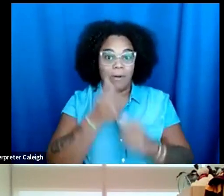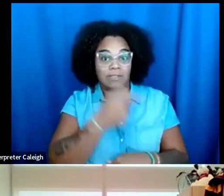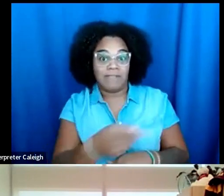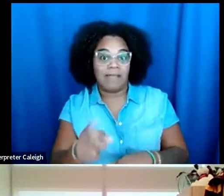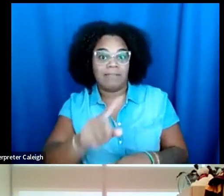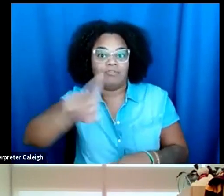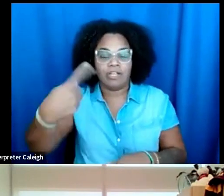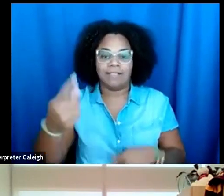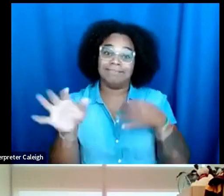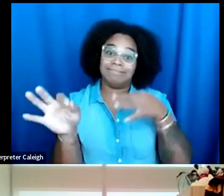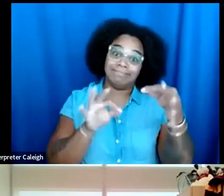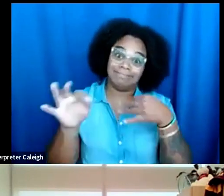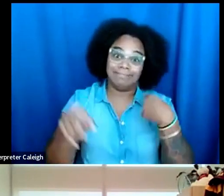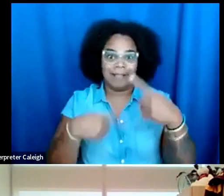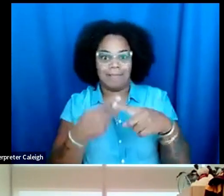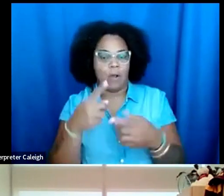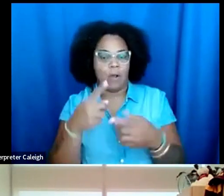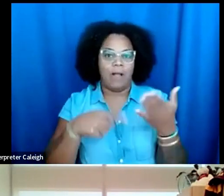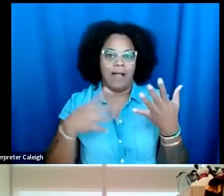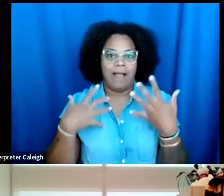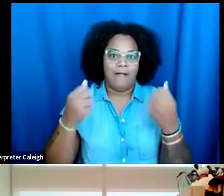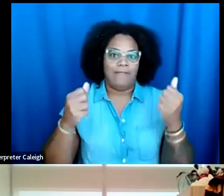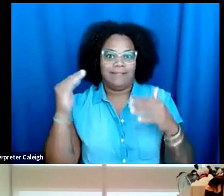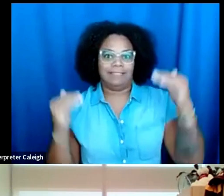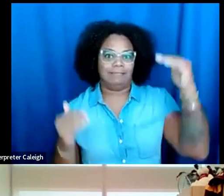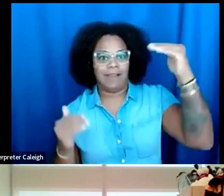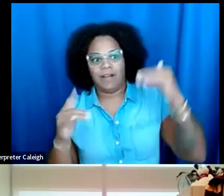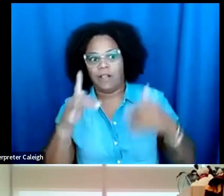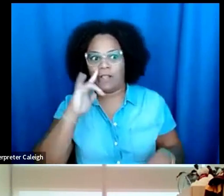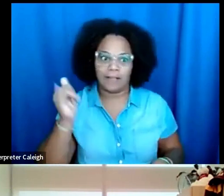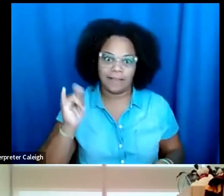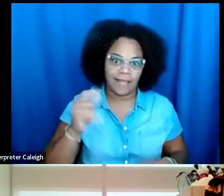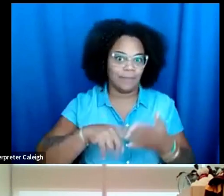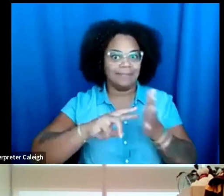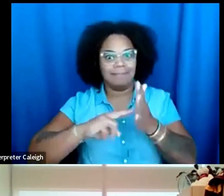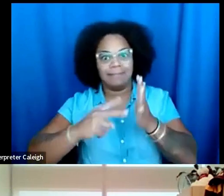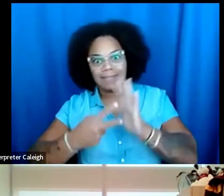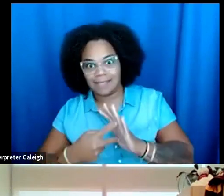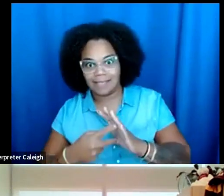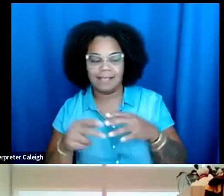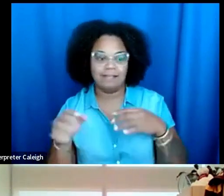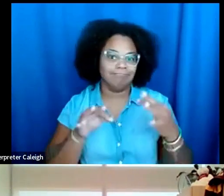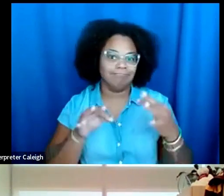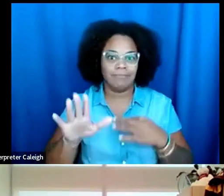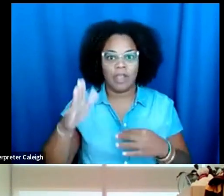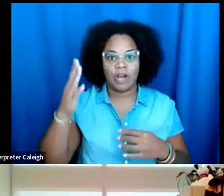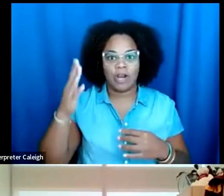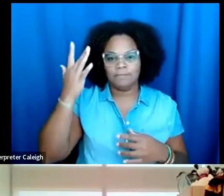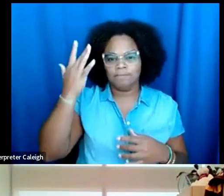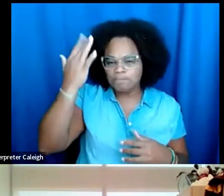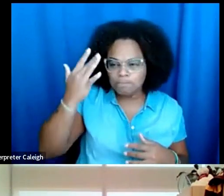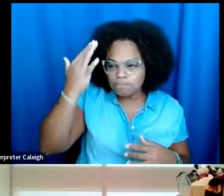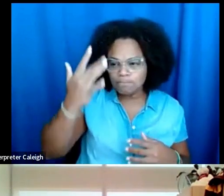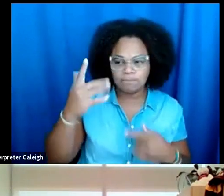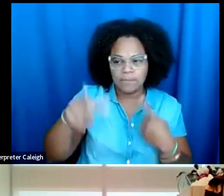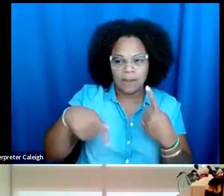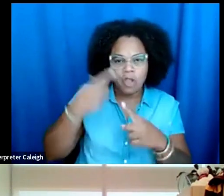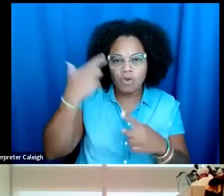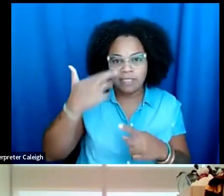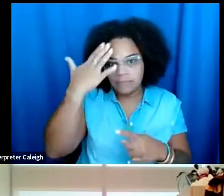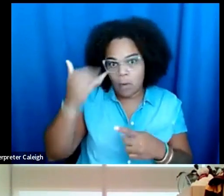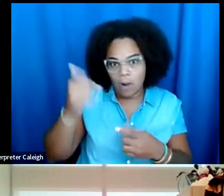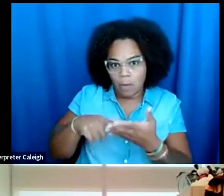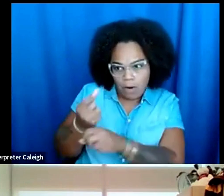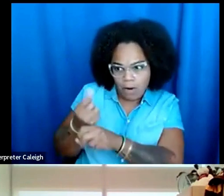disparities and describing them and describing the hypothetical reasons for them. This was one of the